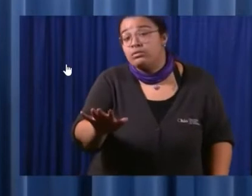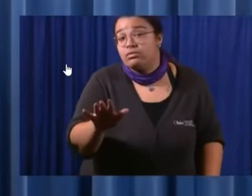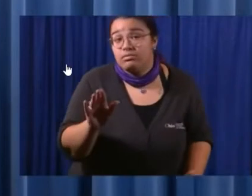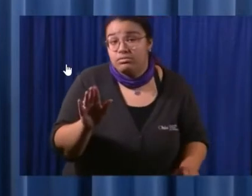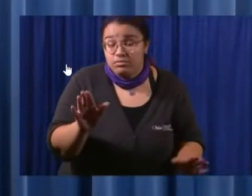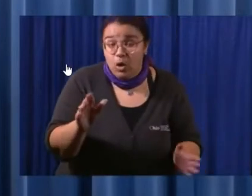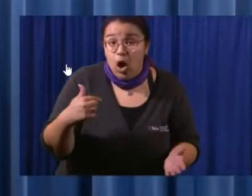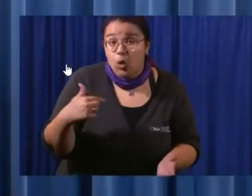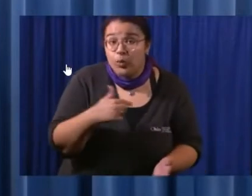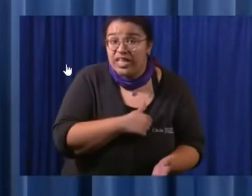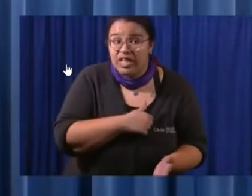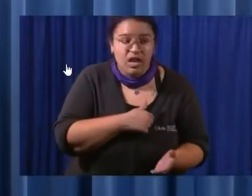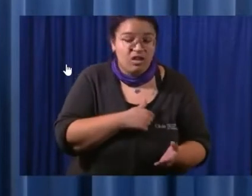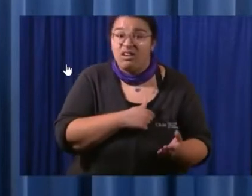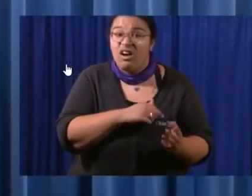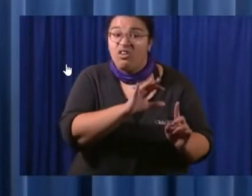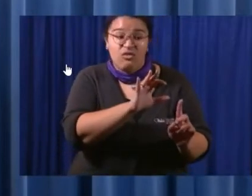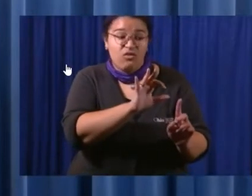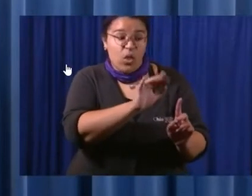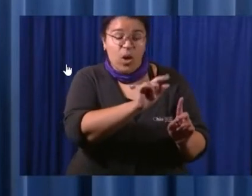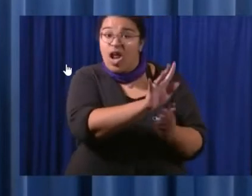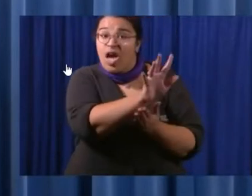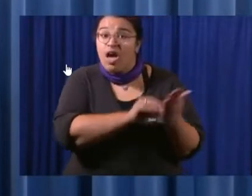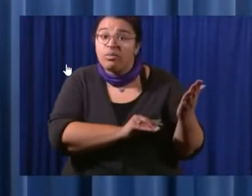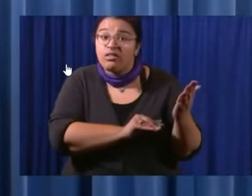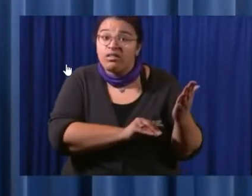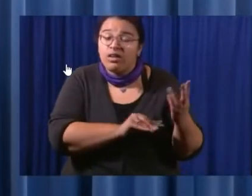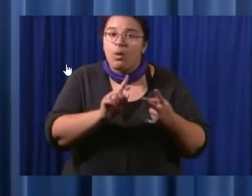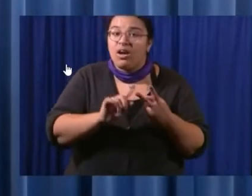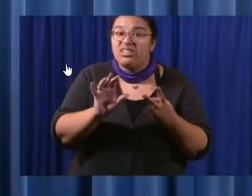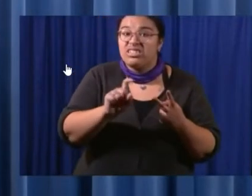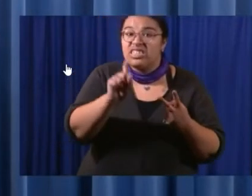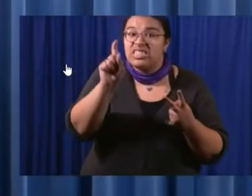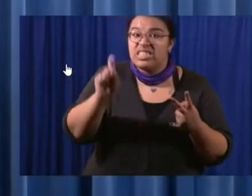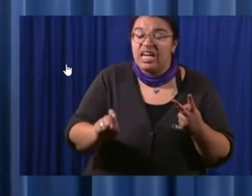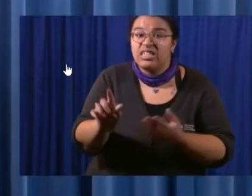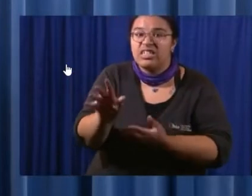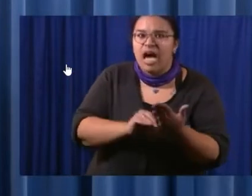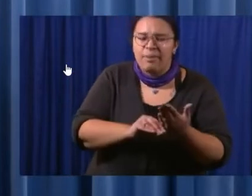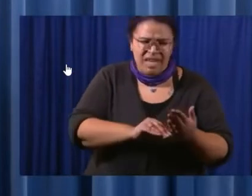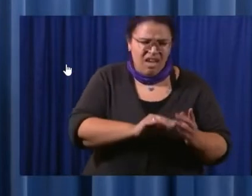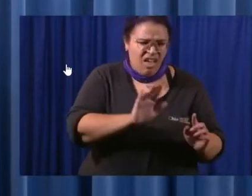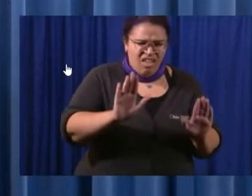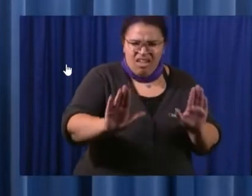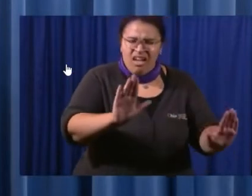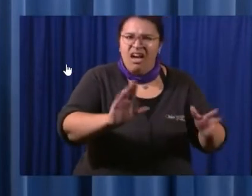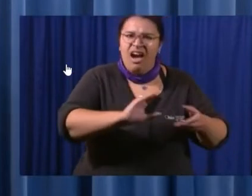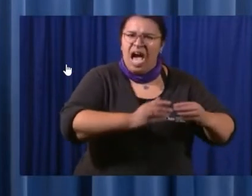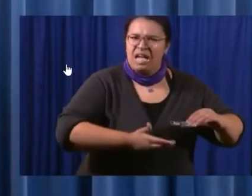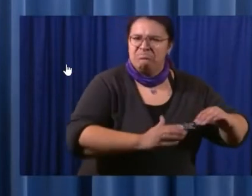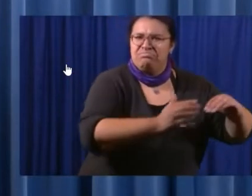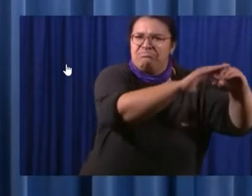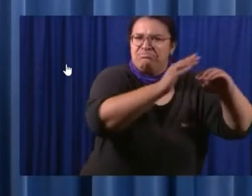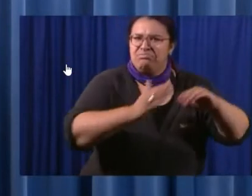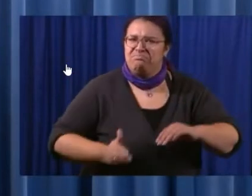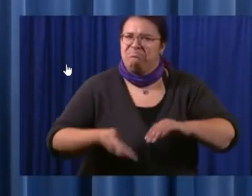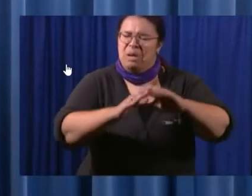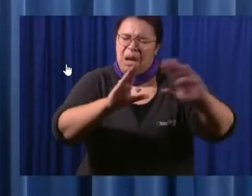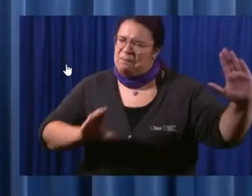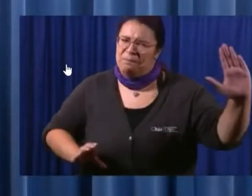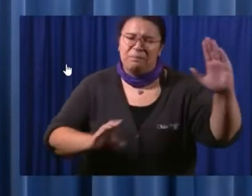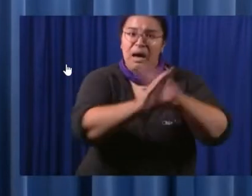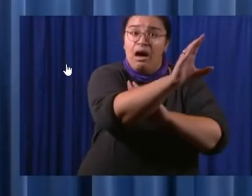Are we going to look like Texas? Or are we going to look like Ohio has looked like over the past few months